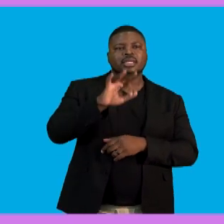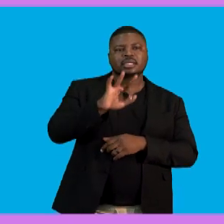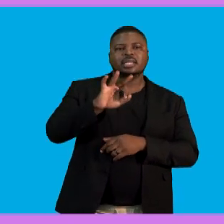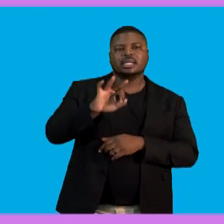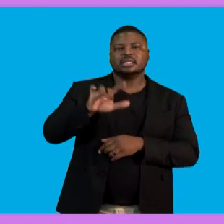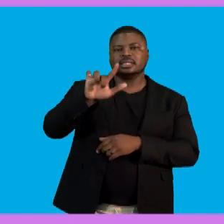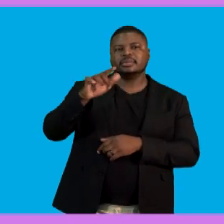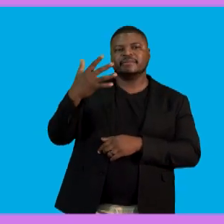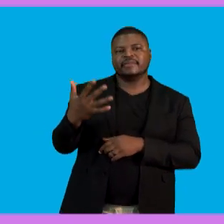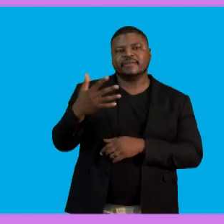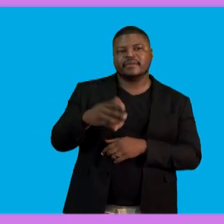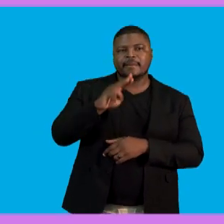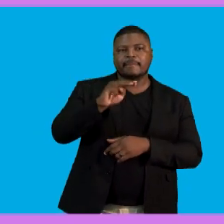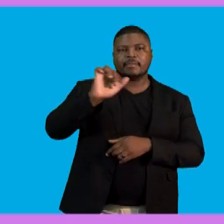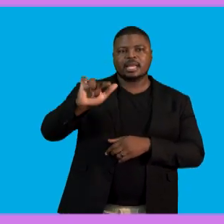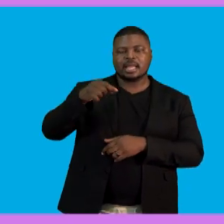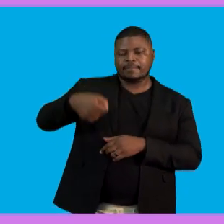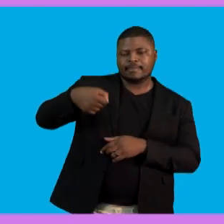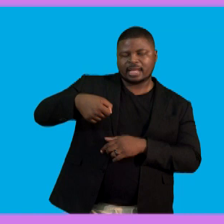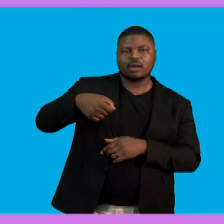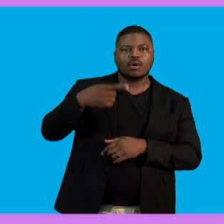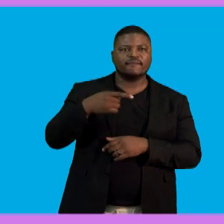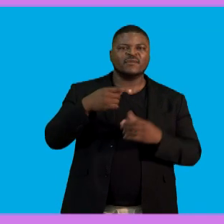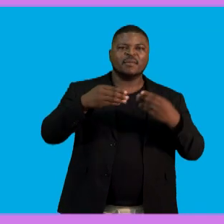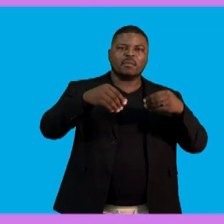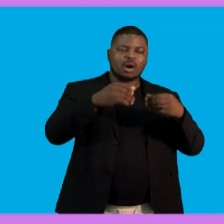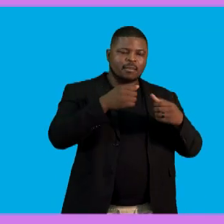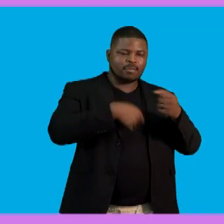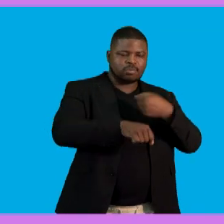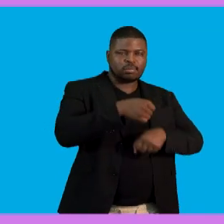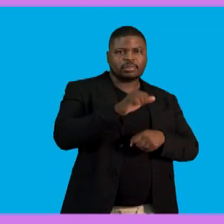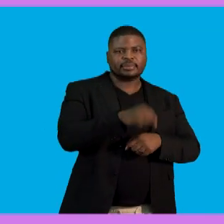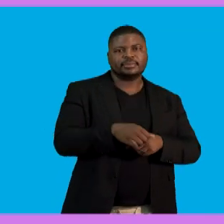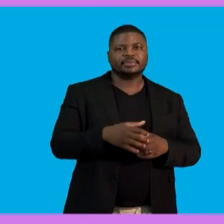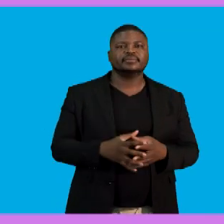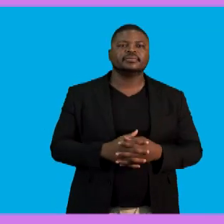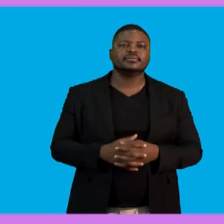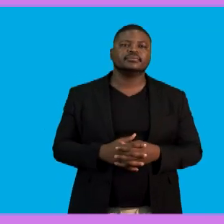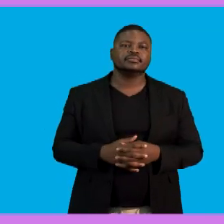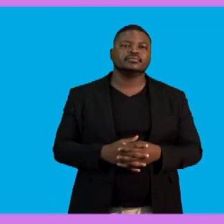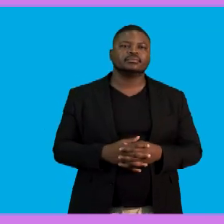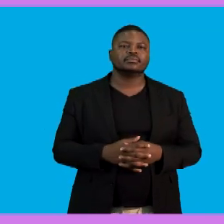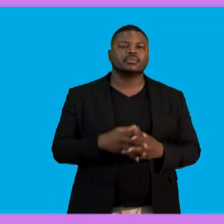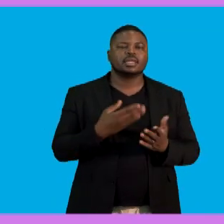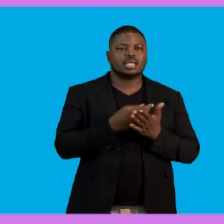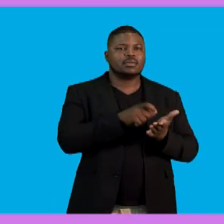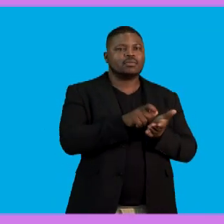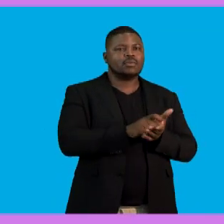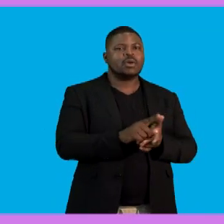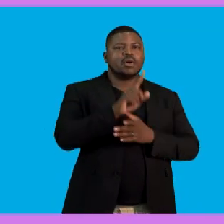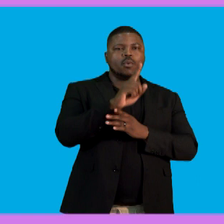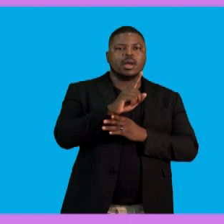3,375 milliliter bag of flour. So full cups, we want to calculate cups. You write your conversion factor down. You say 1